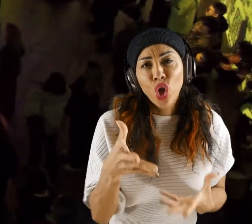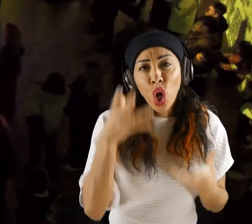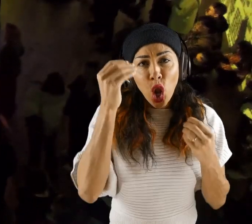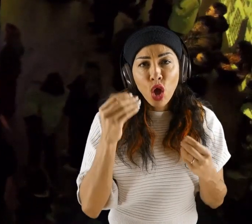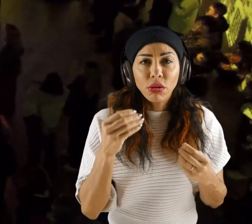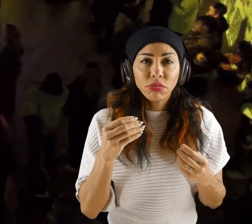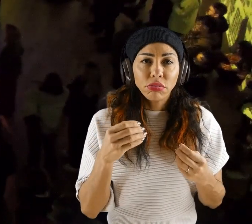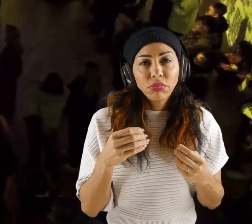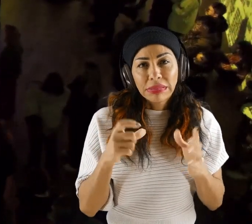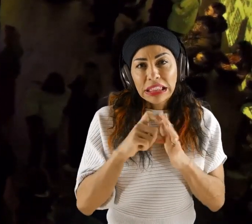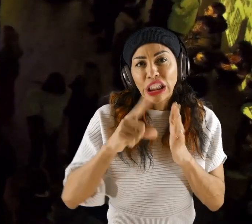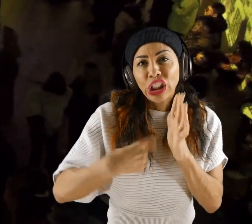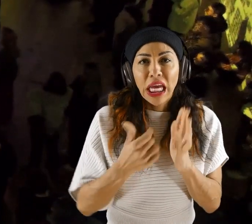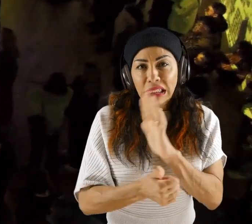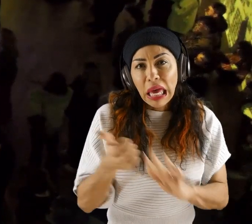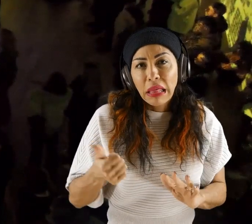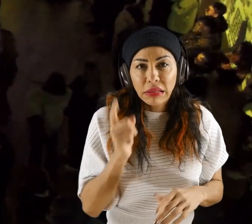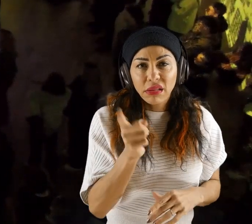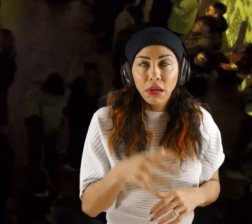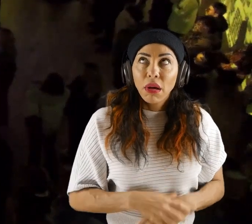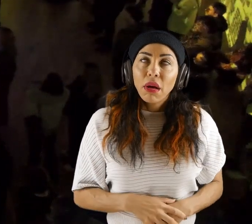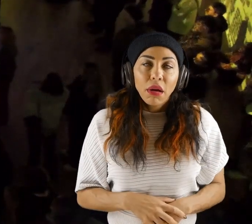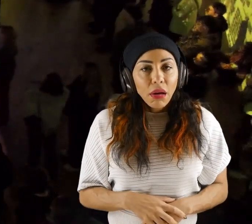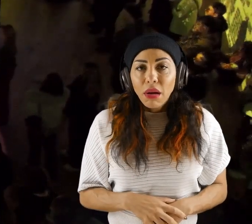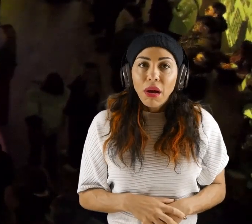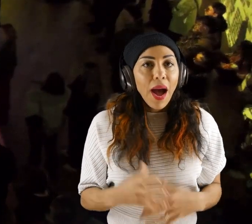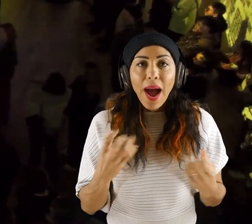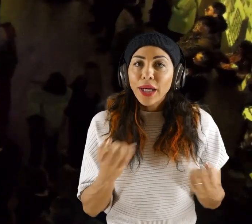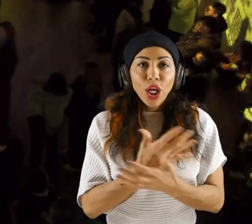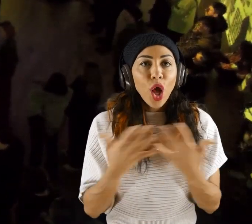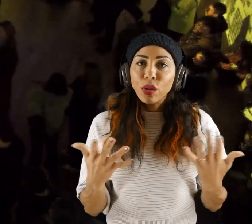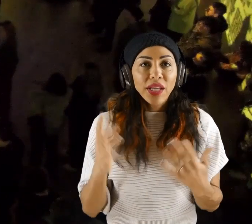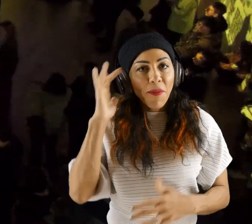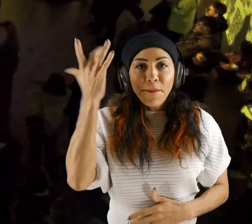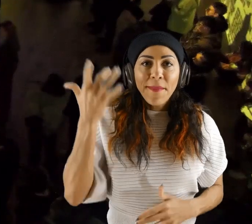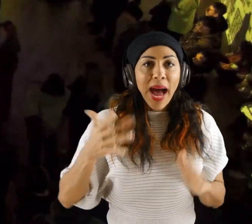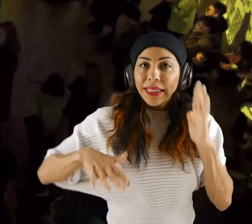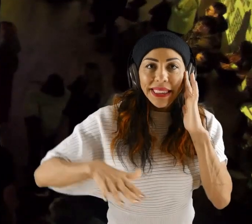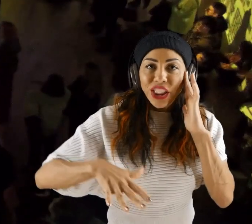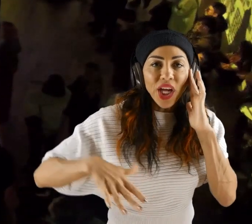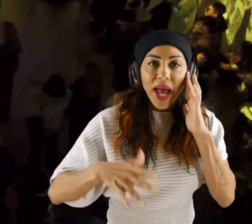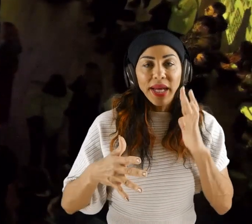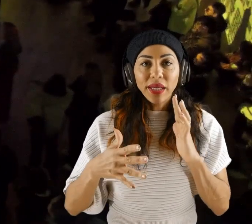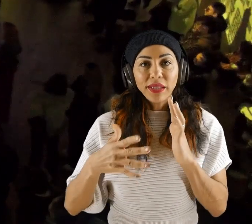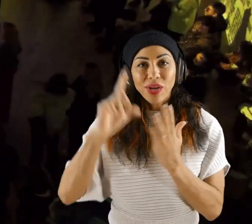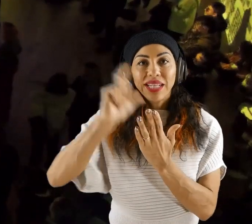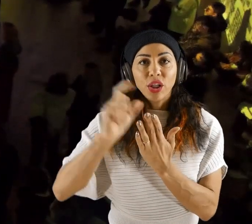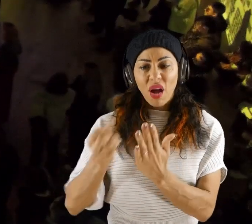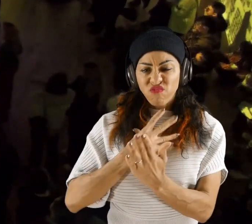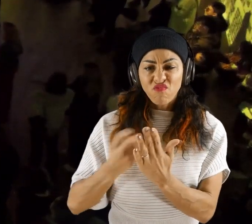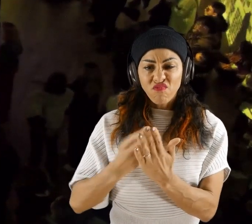DJs coming from my head on Instagram. I was like, oh, this is so bizarre. I just didn't think it would get that reaction. And I have